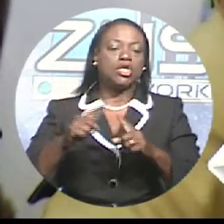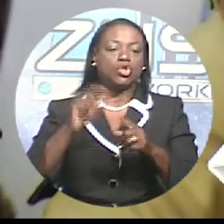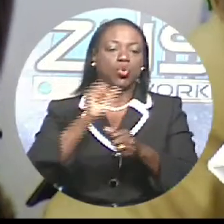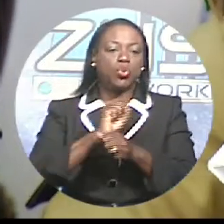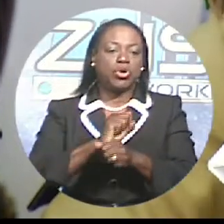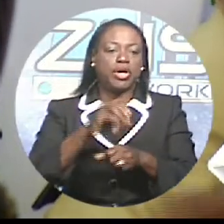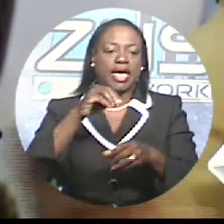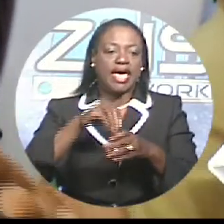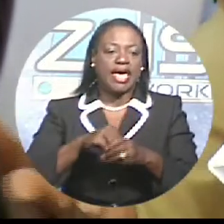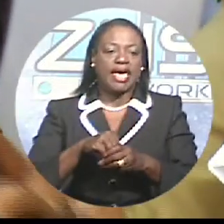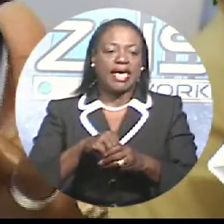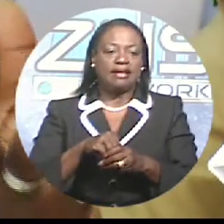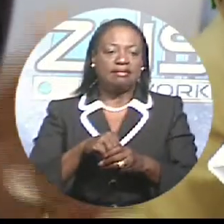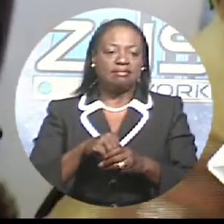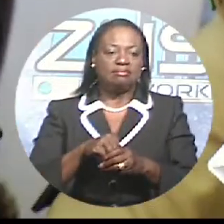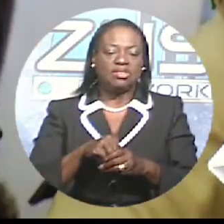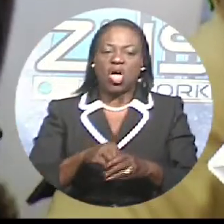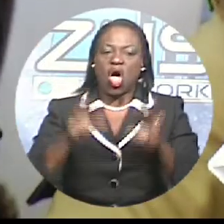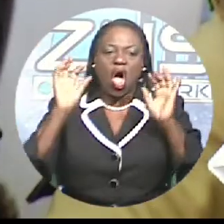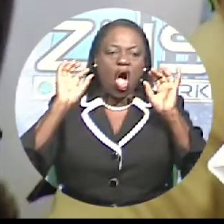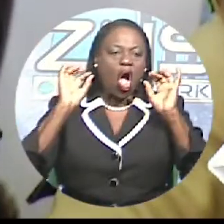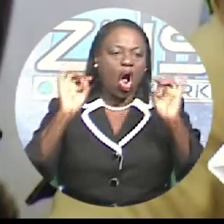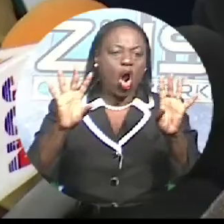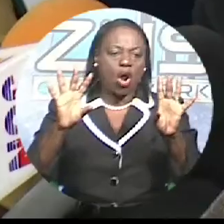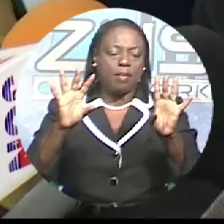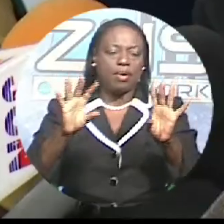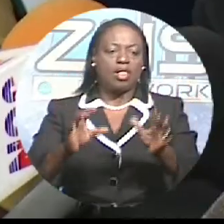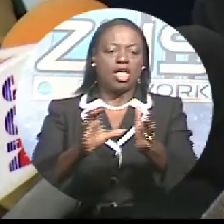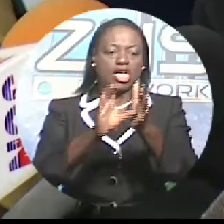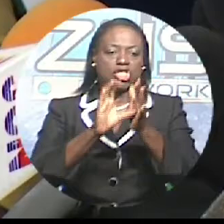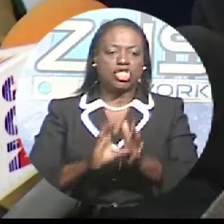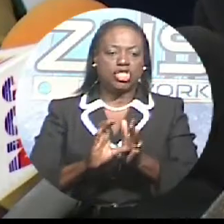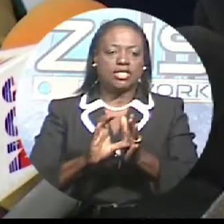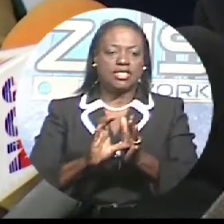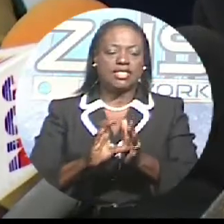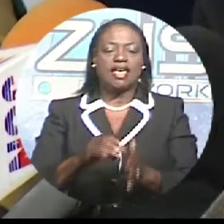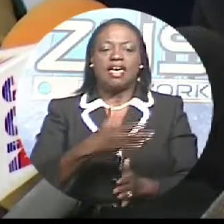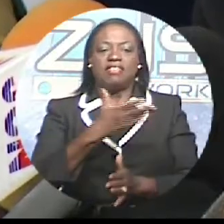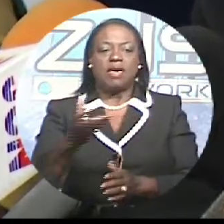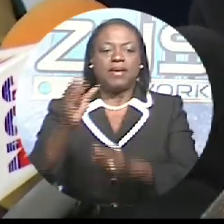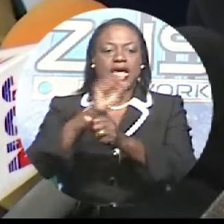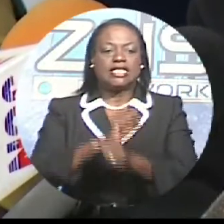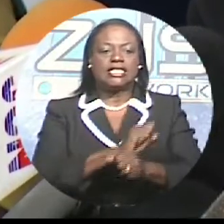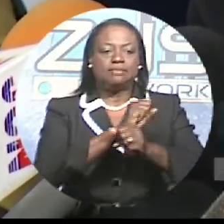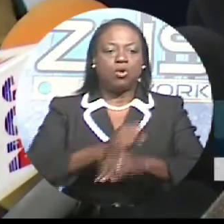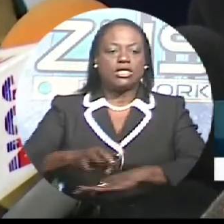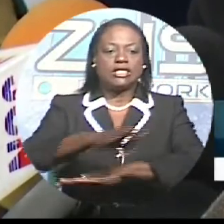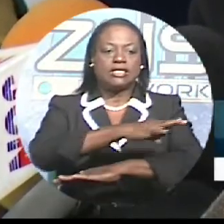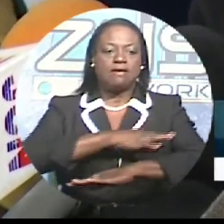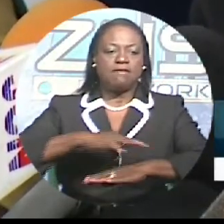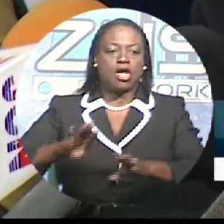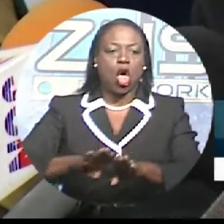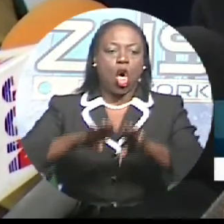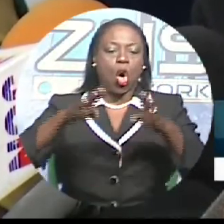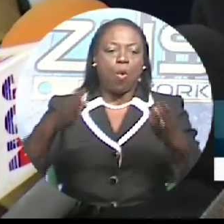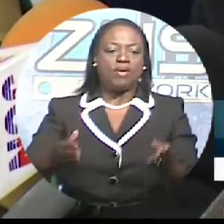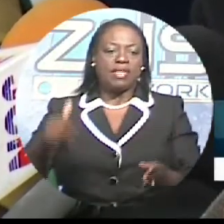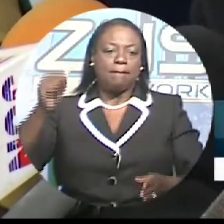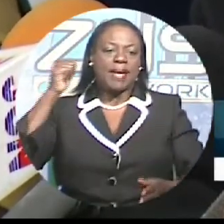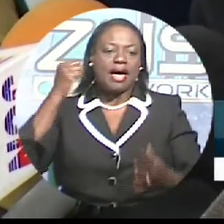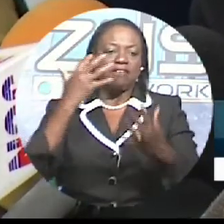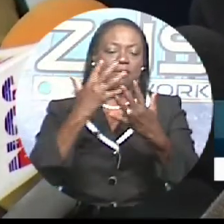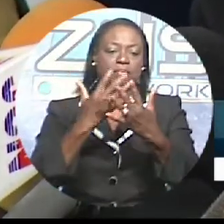work in such horrible conditions. There's been a sports field open in the back of the prison,